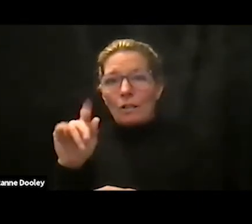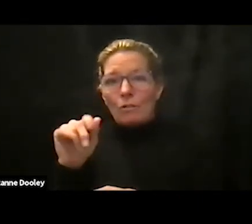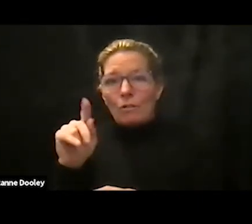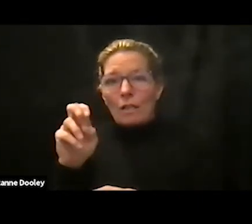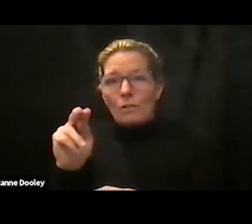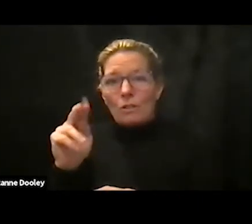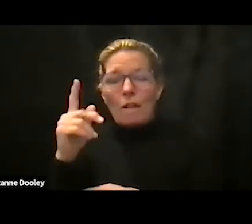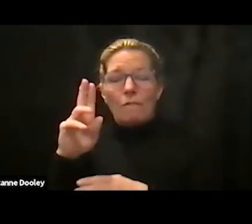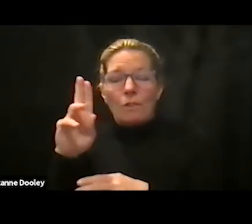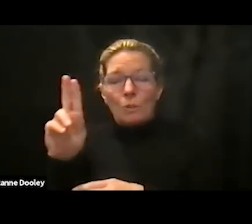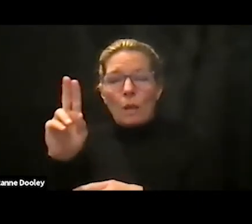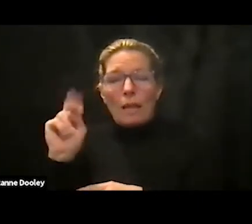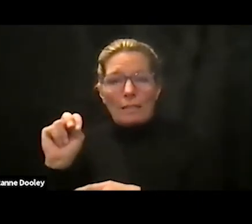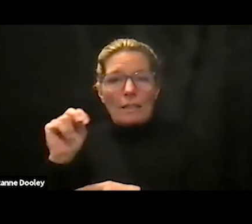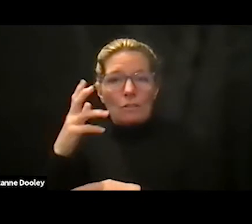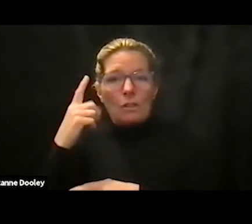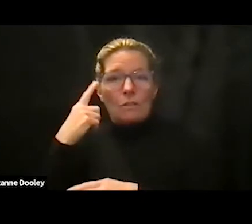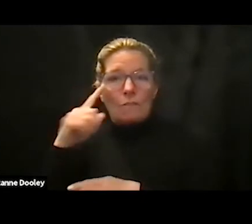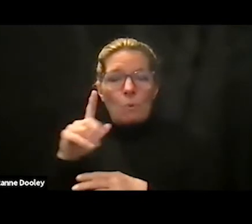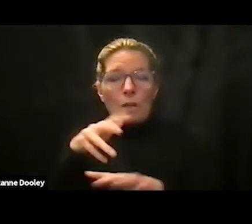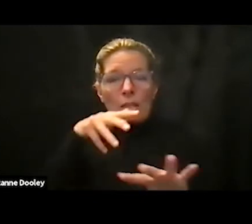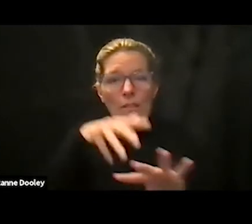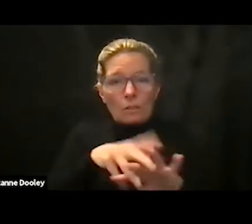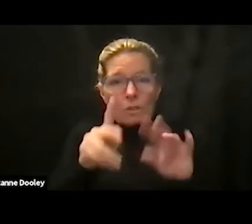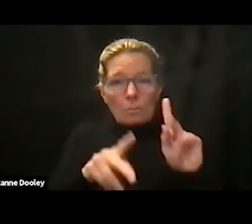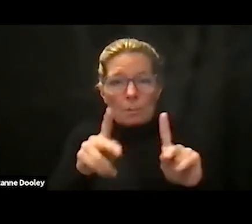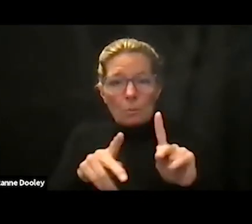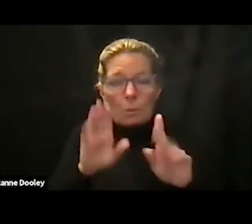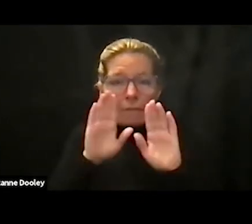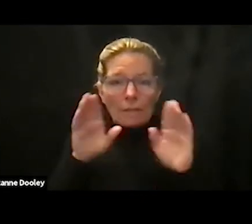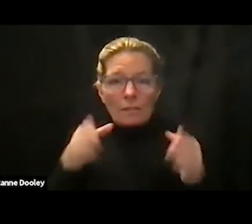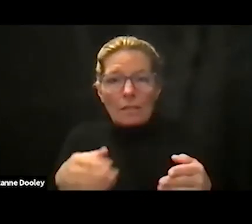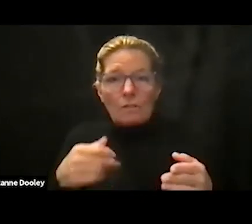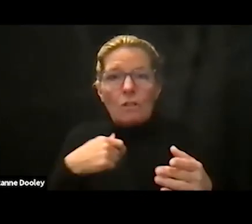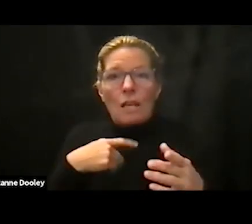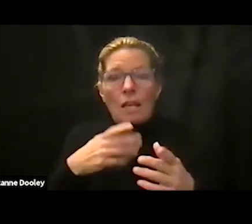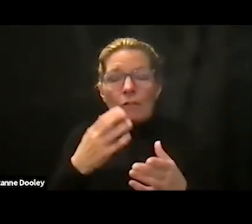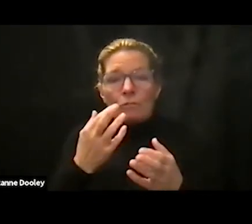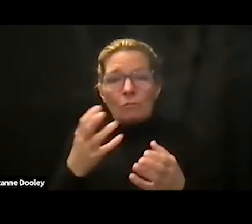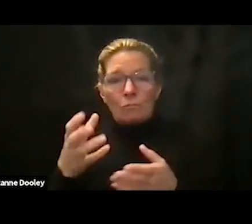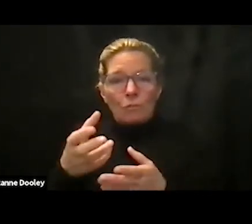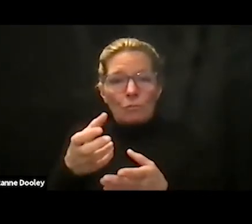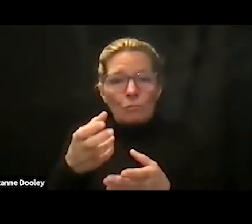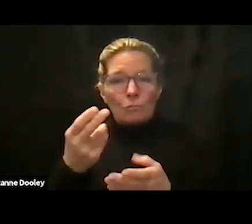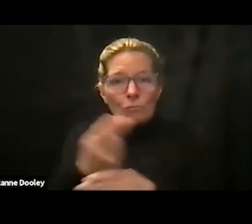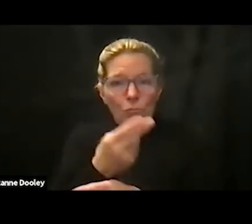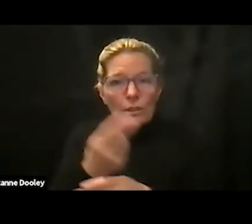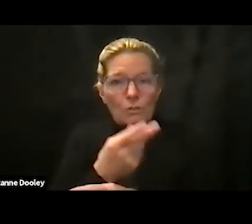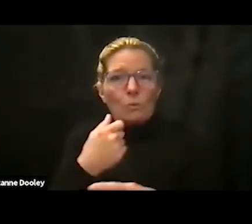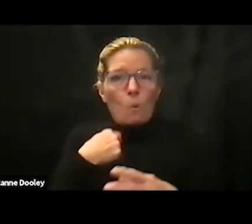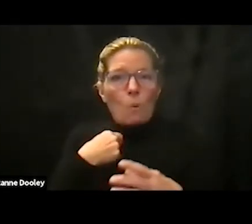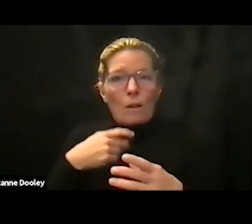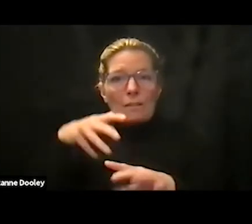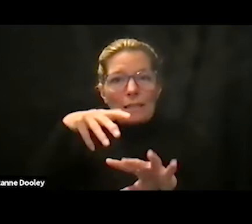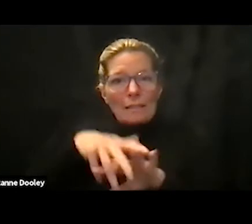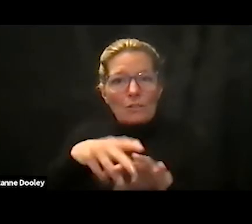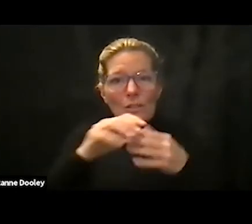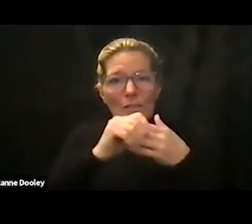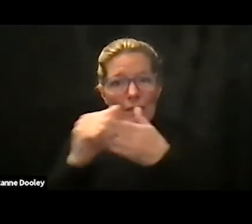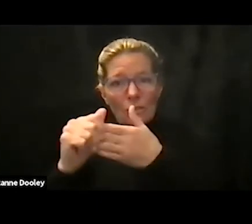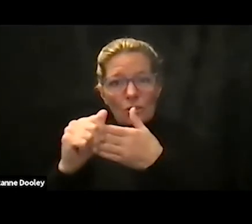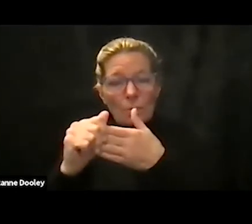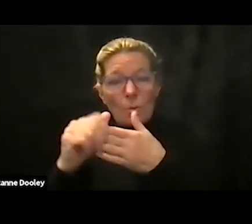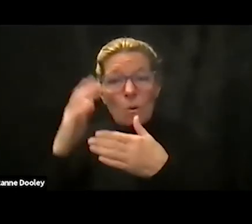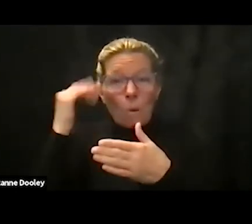Peoples. We have to center and resource Indigenous leadership, because Indigenous peoples, we are the